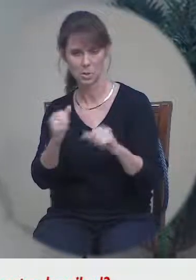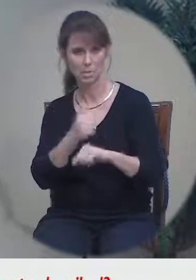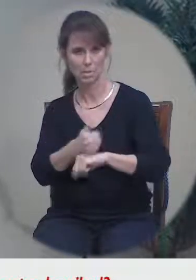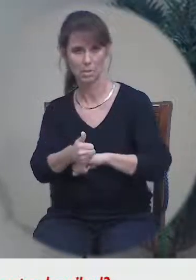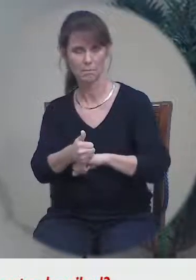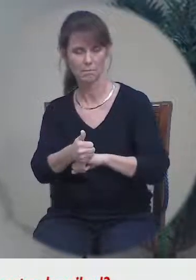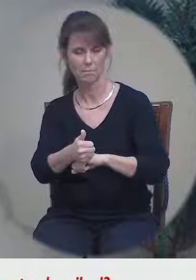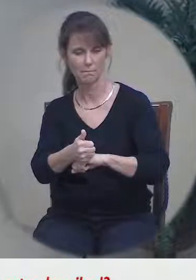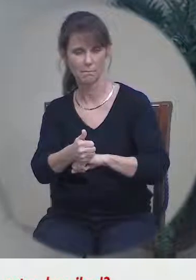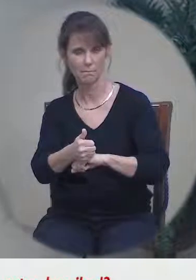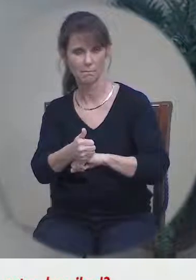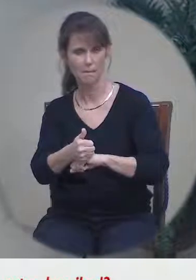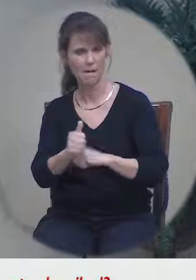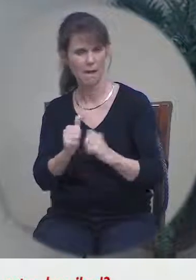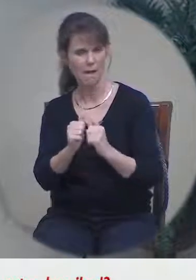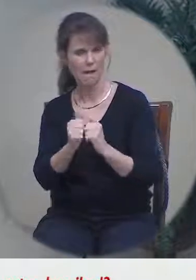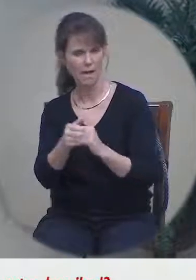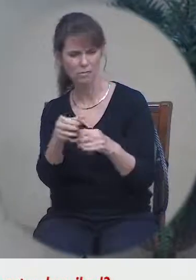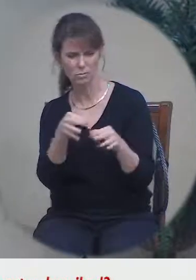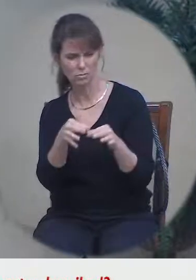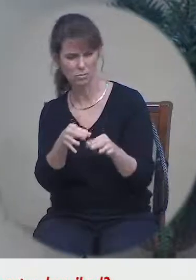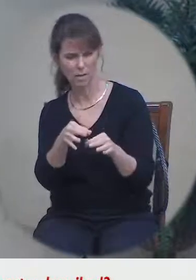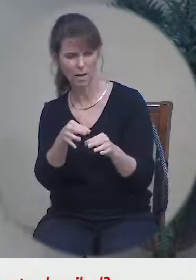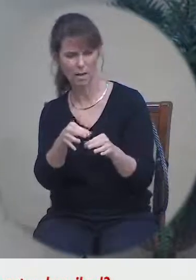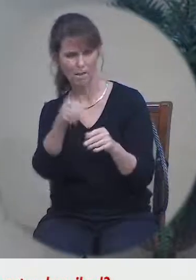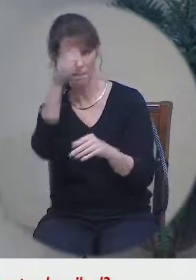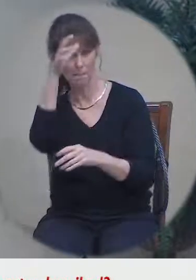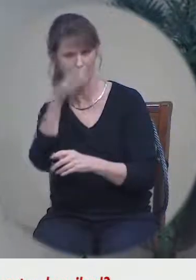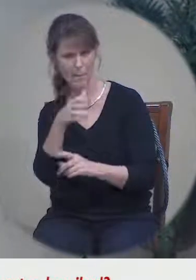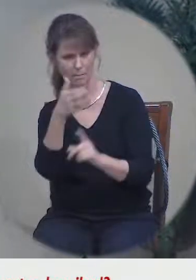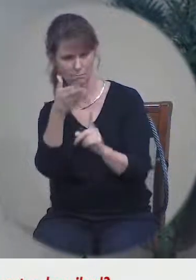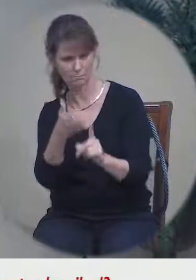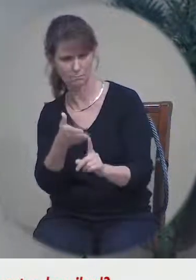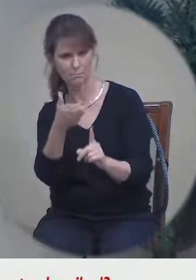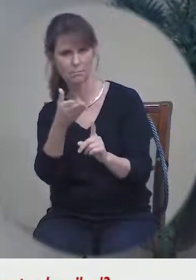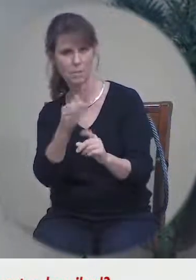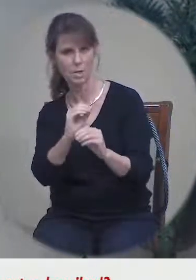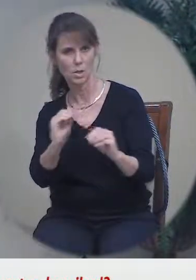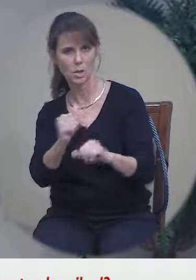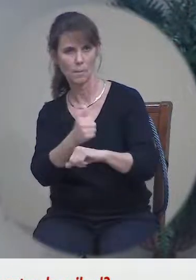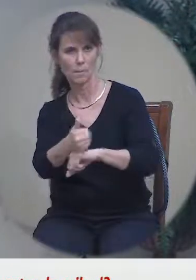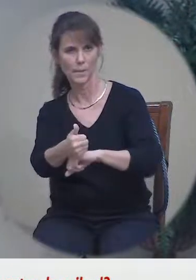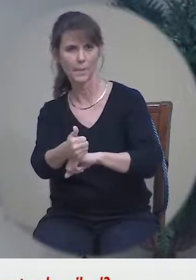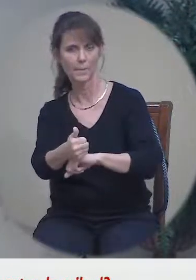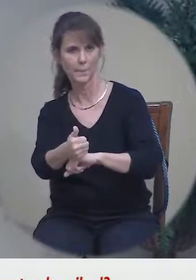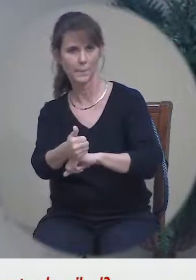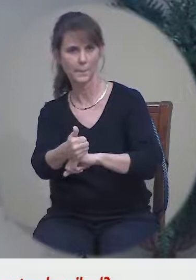How can a man be described as without blame or blameless? So what does that say about him?